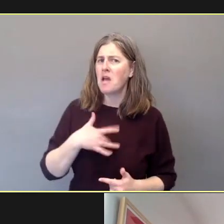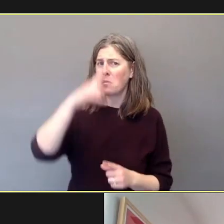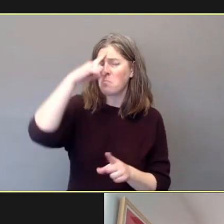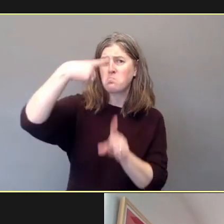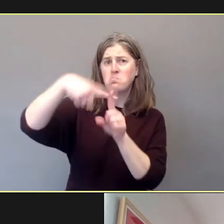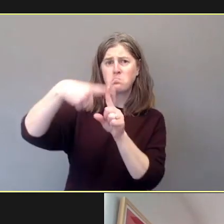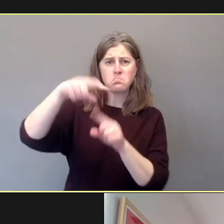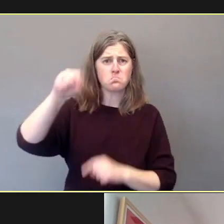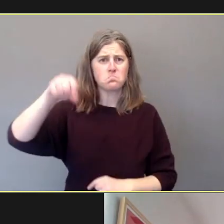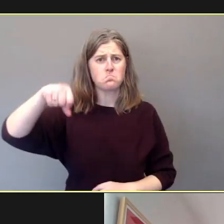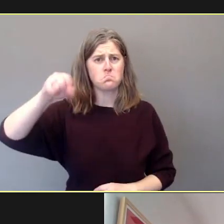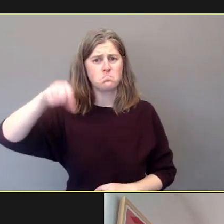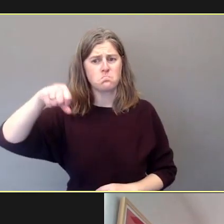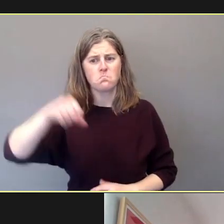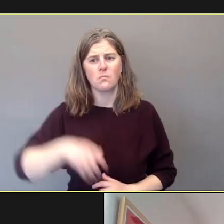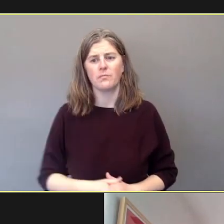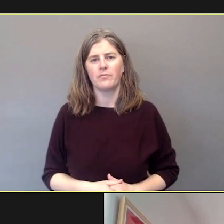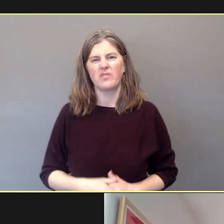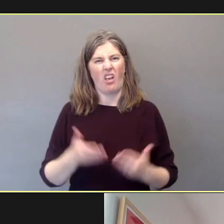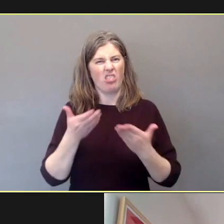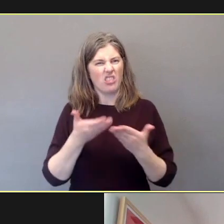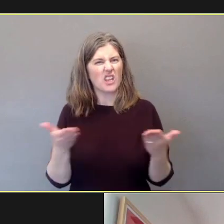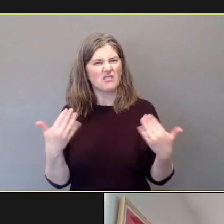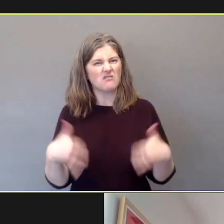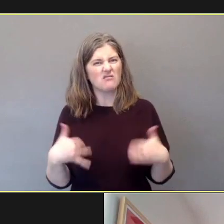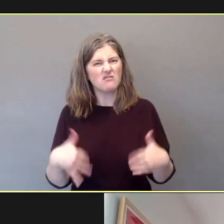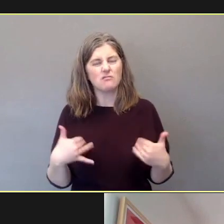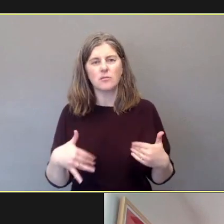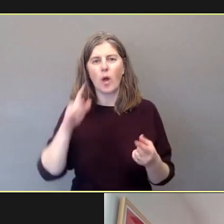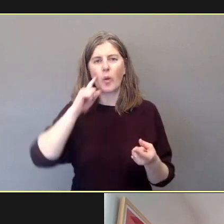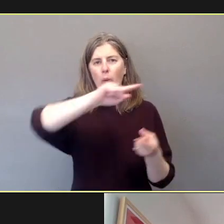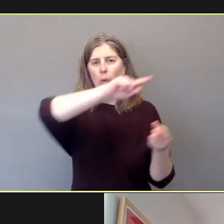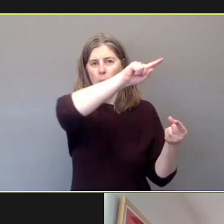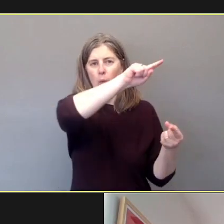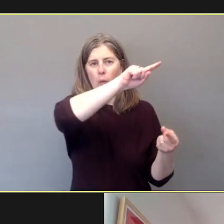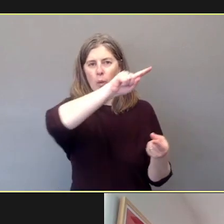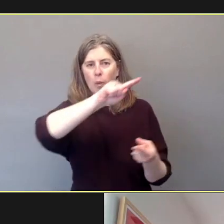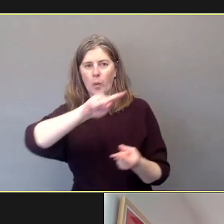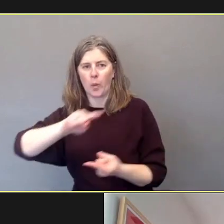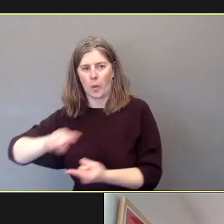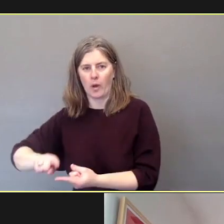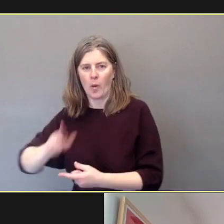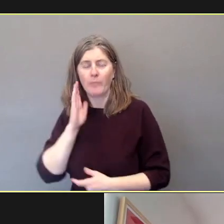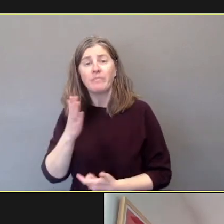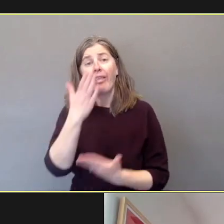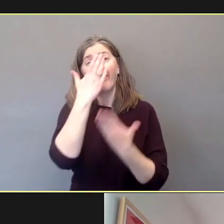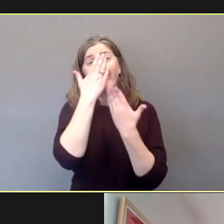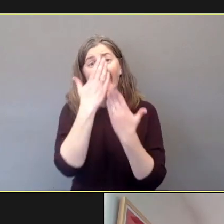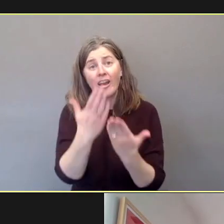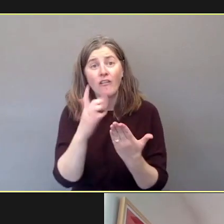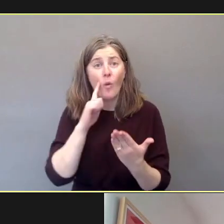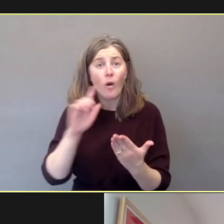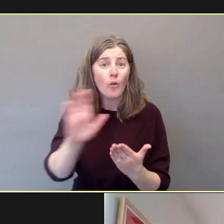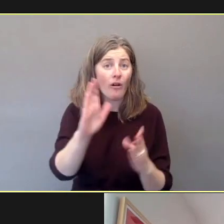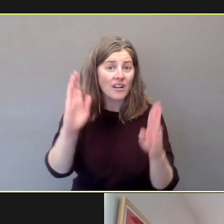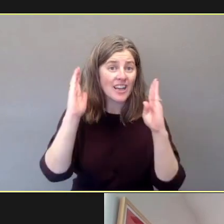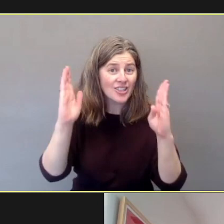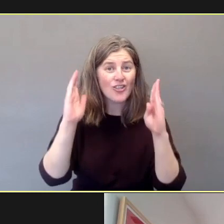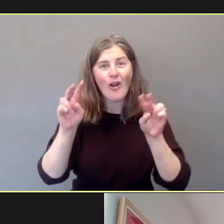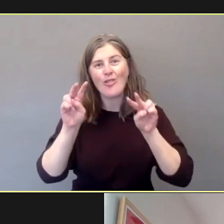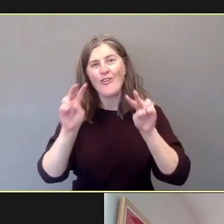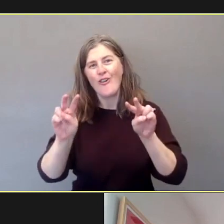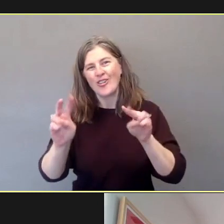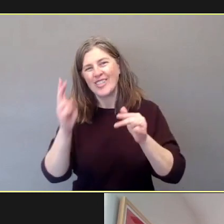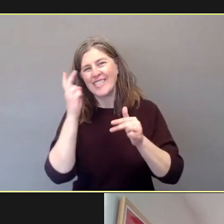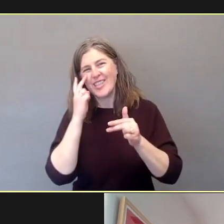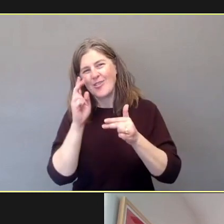say that things are coming down pretty rapidly. So thank you all for your attention. Look forward to seeing